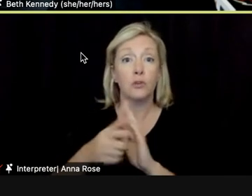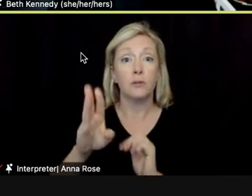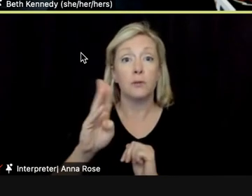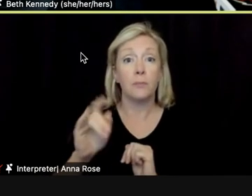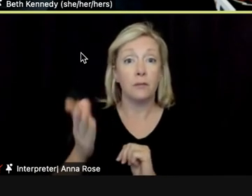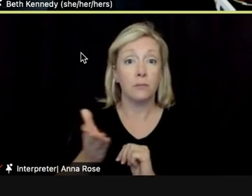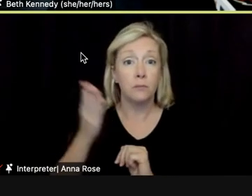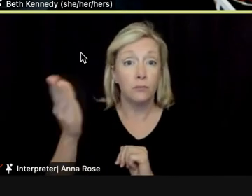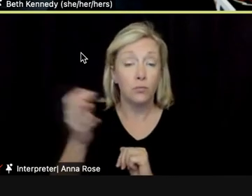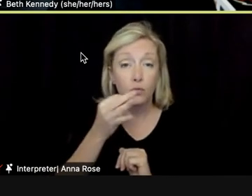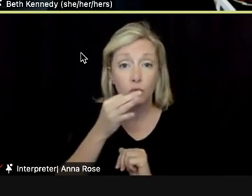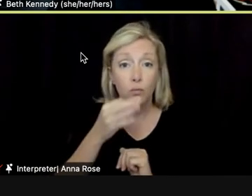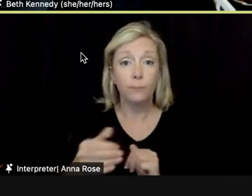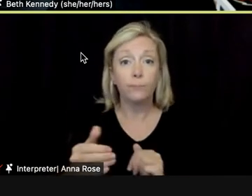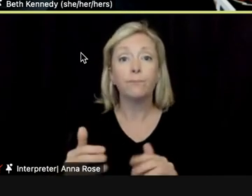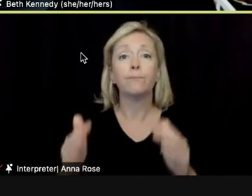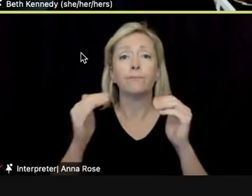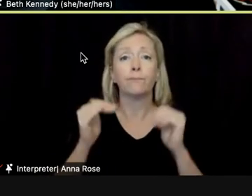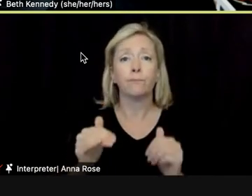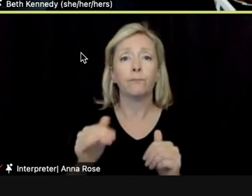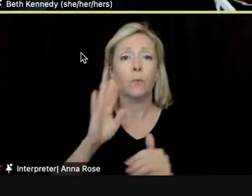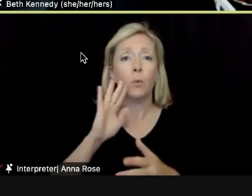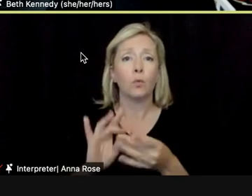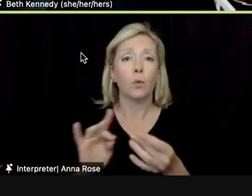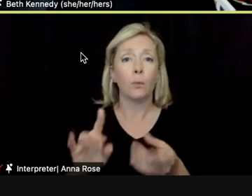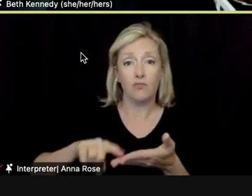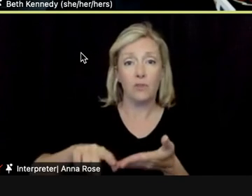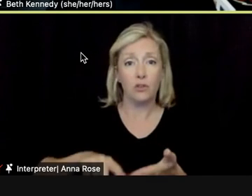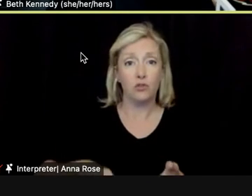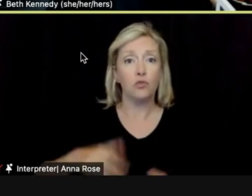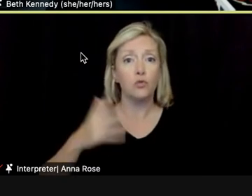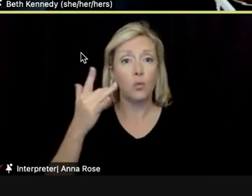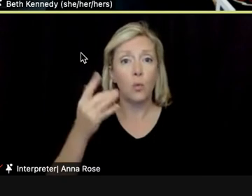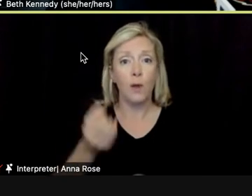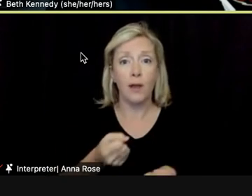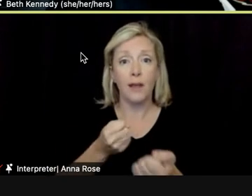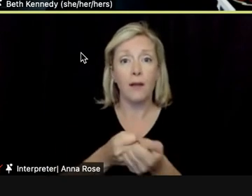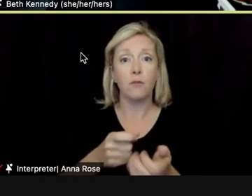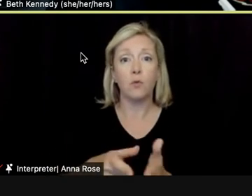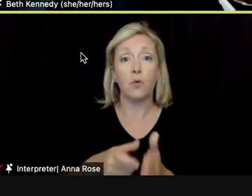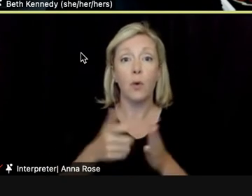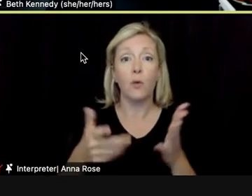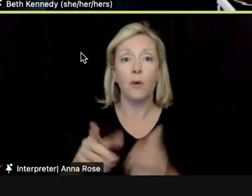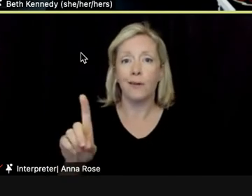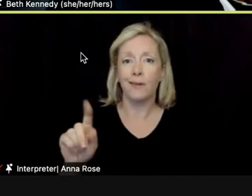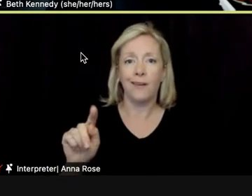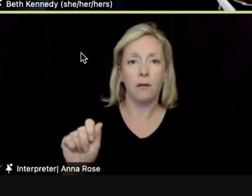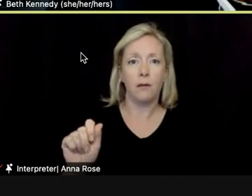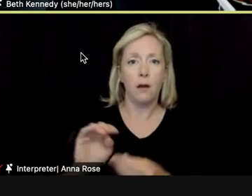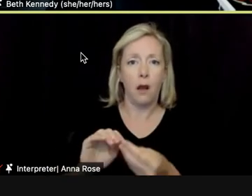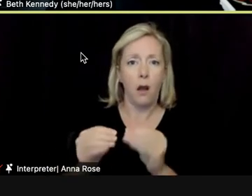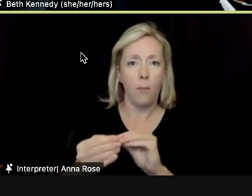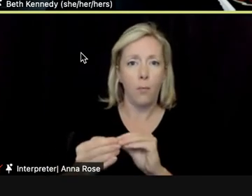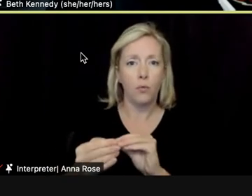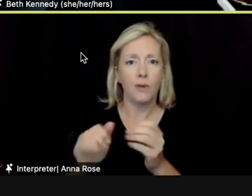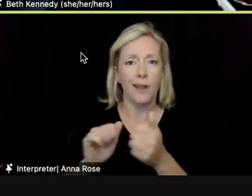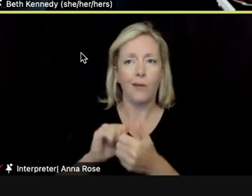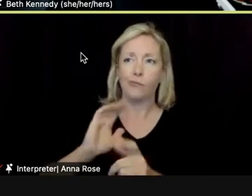interveners, because when you're trying to do advocacy and make something happen in terms of a system or in terms of a